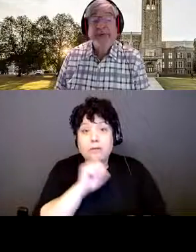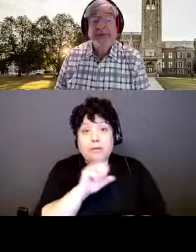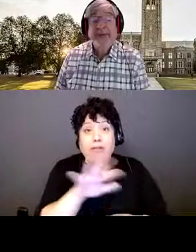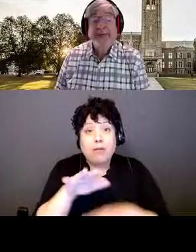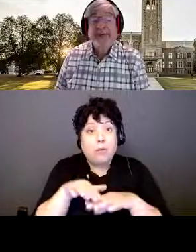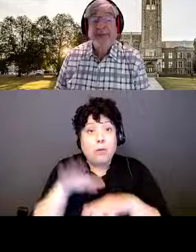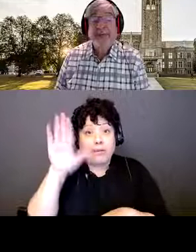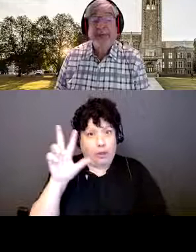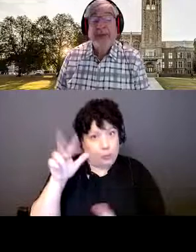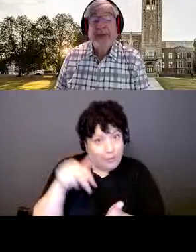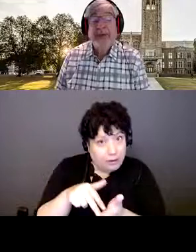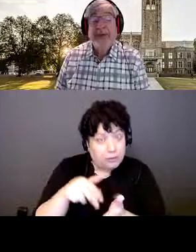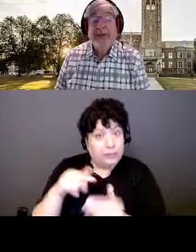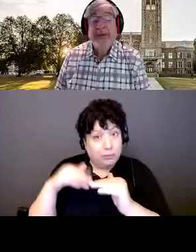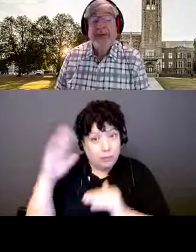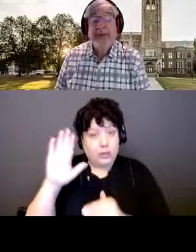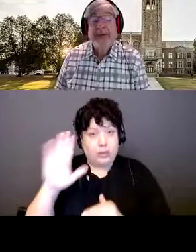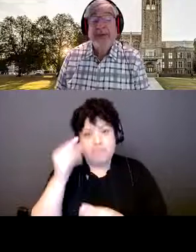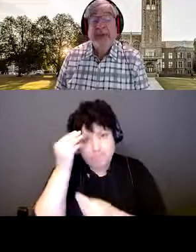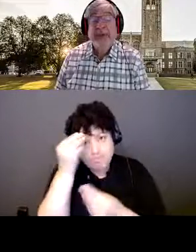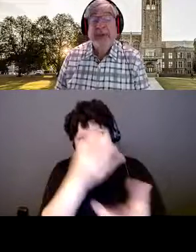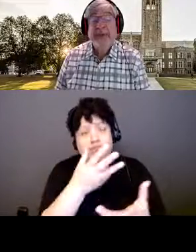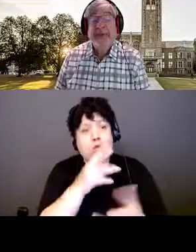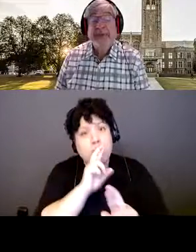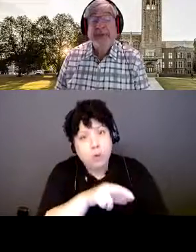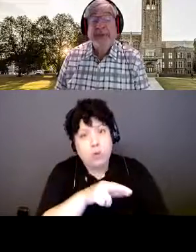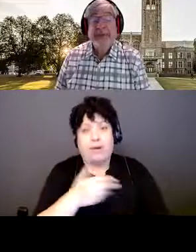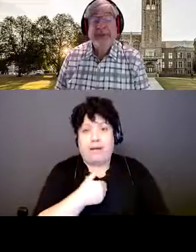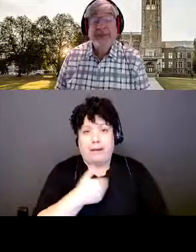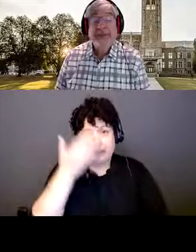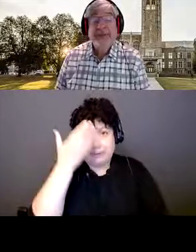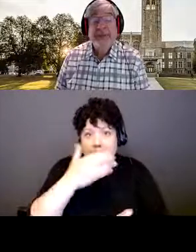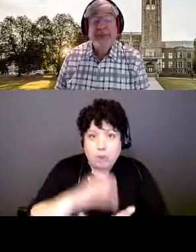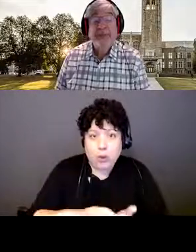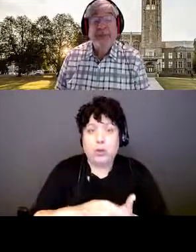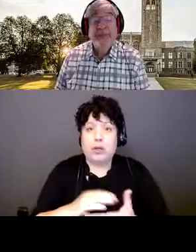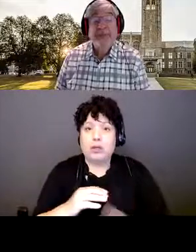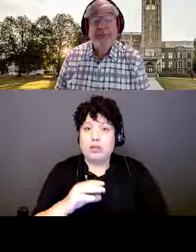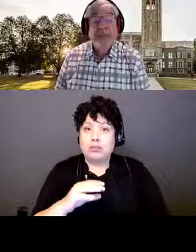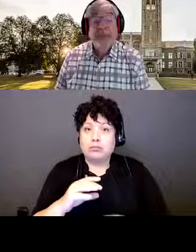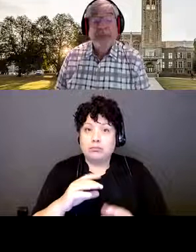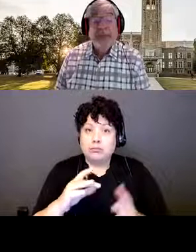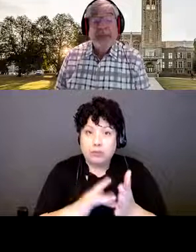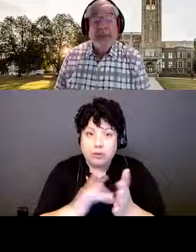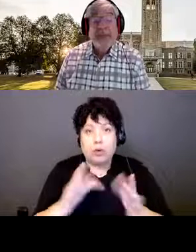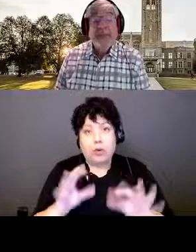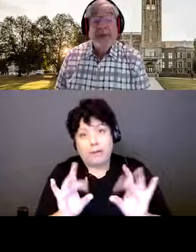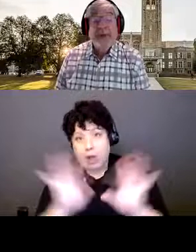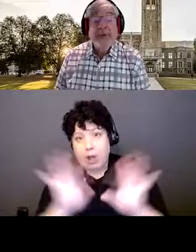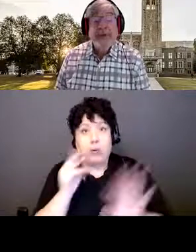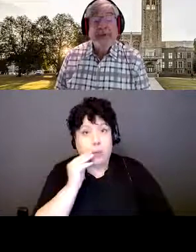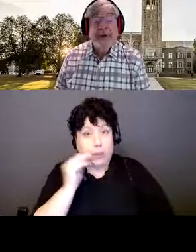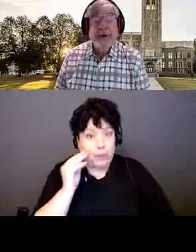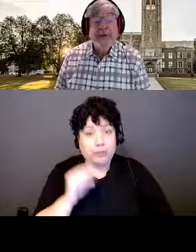spousal violence in Canada, according to 2011 Statistics Canada report. And the